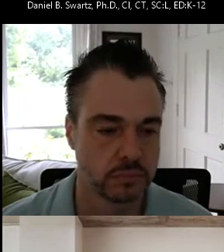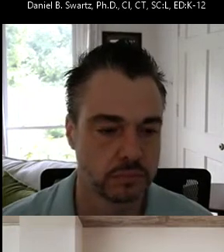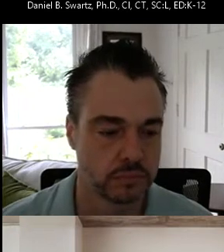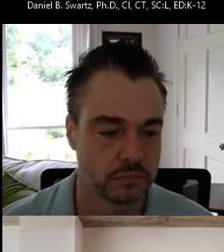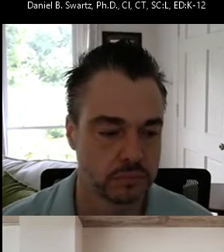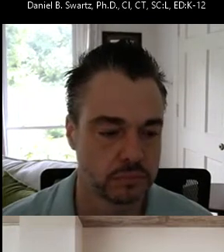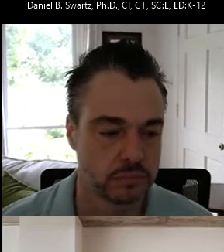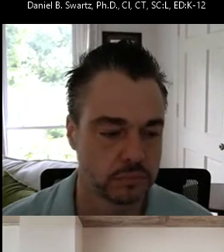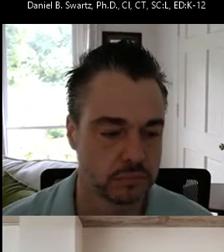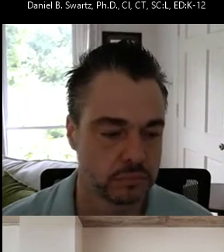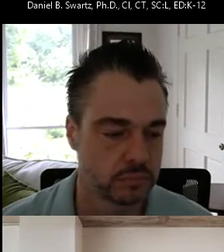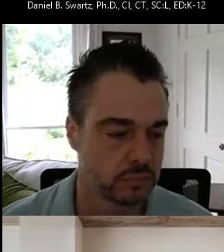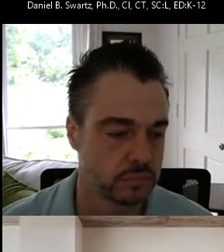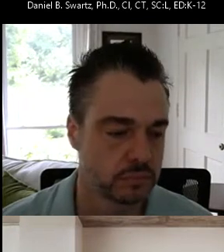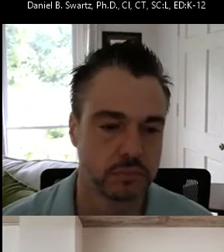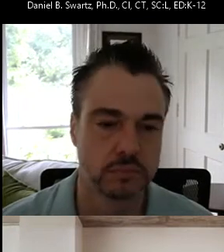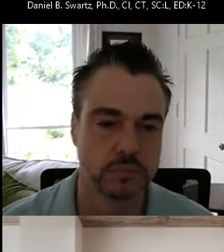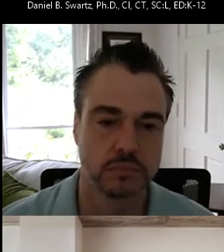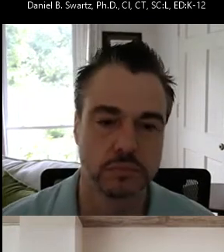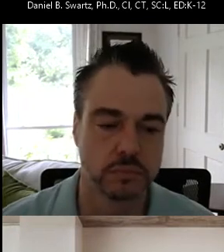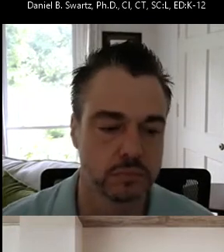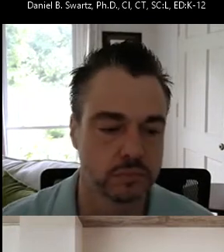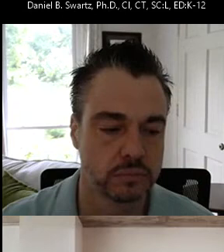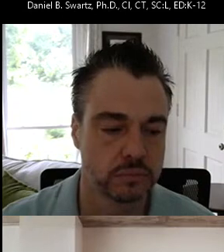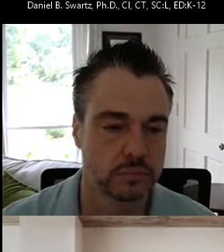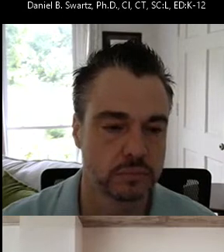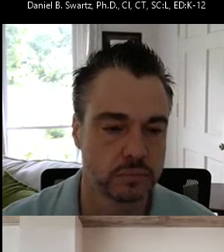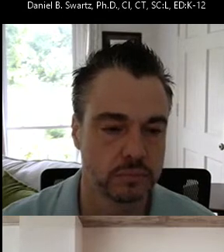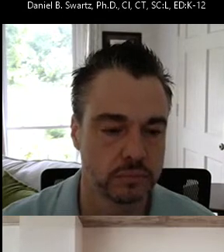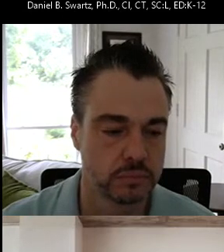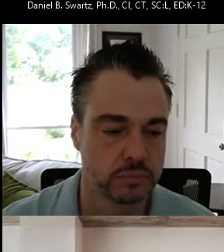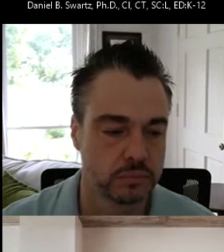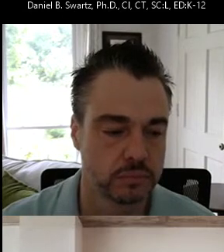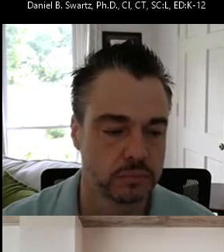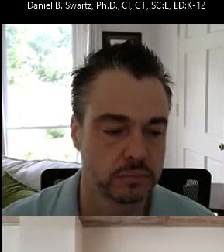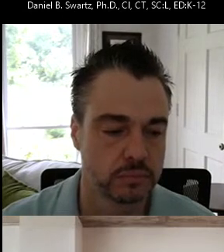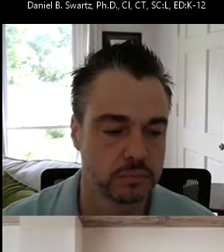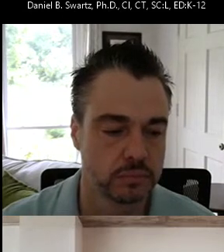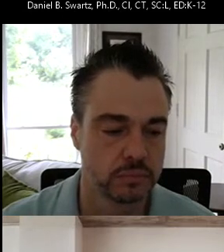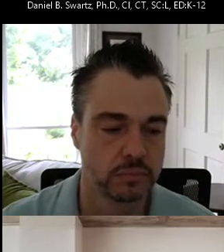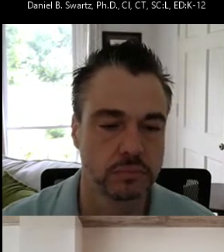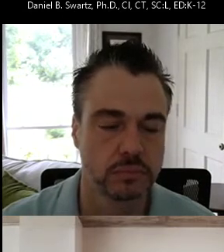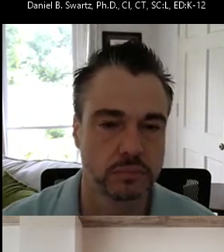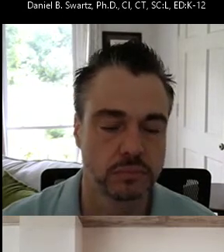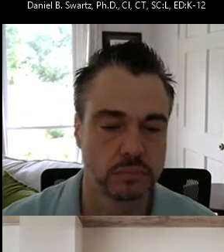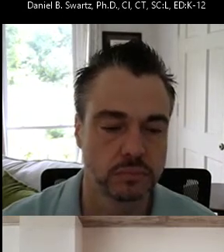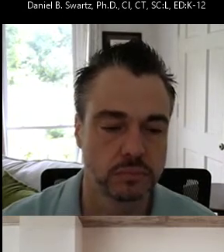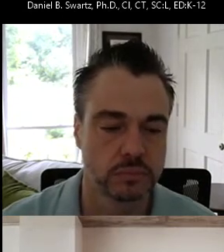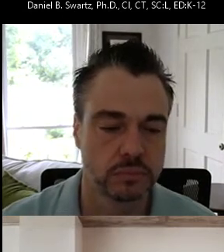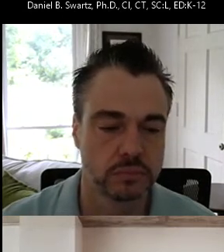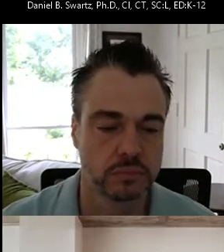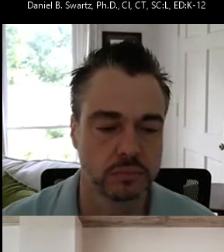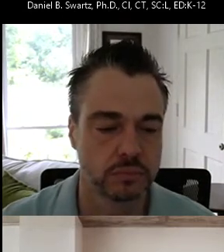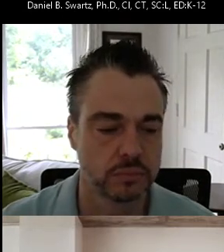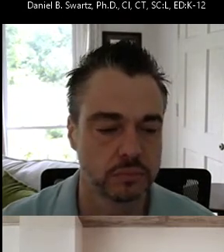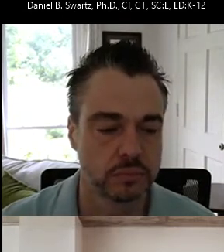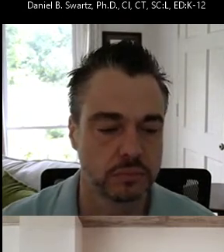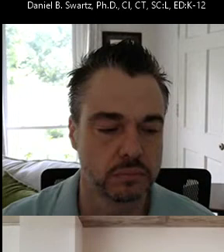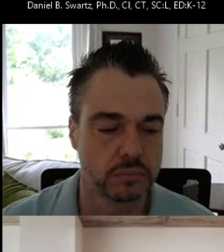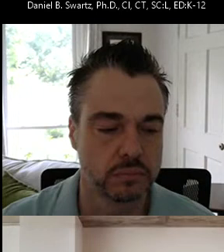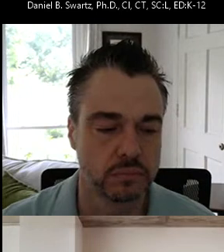So we're going to spend a few minutes keep going through the data collection on the spreadsheet, and then we'll